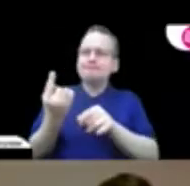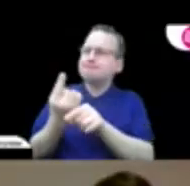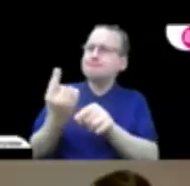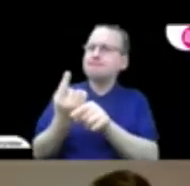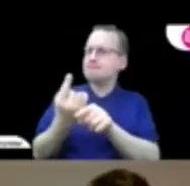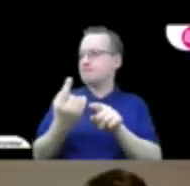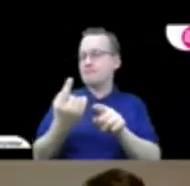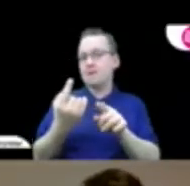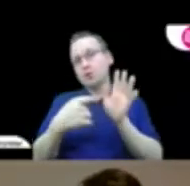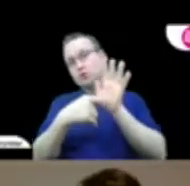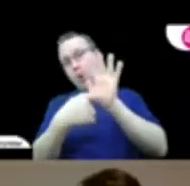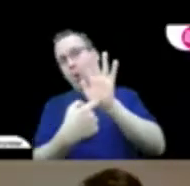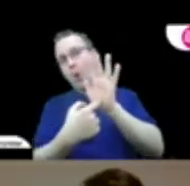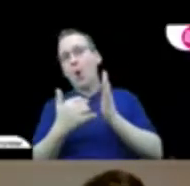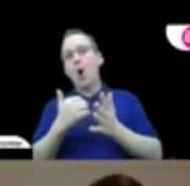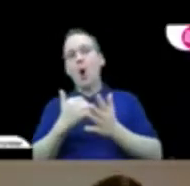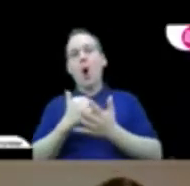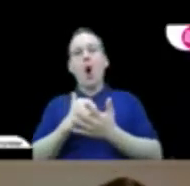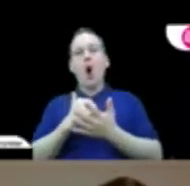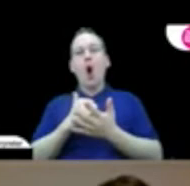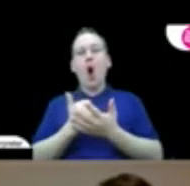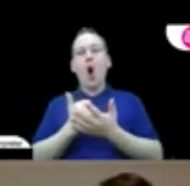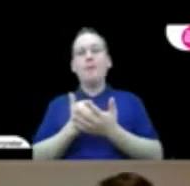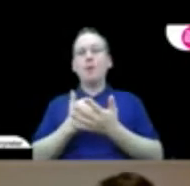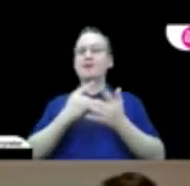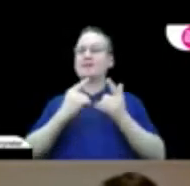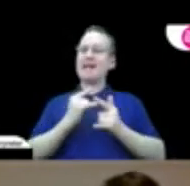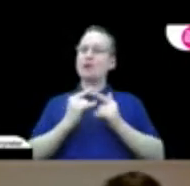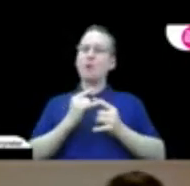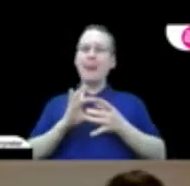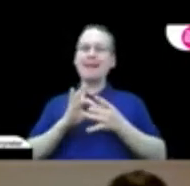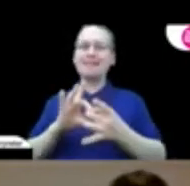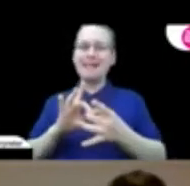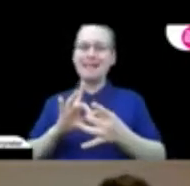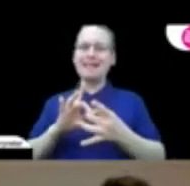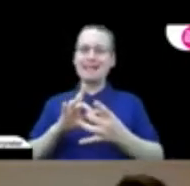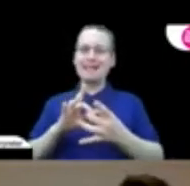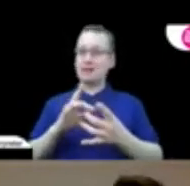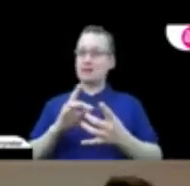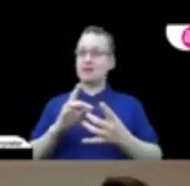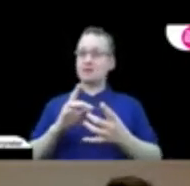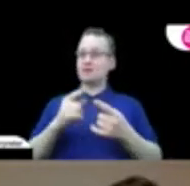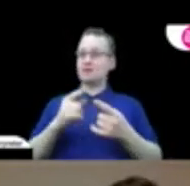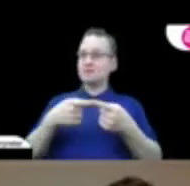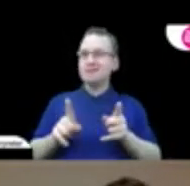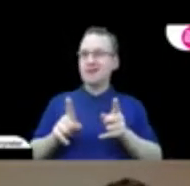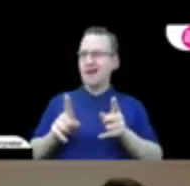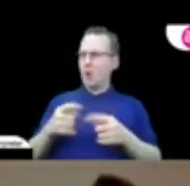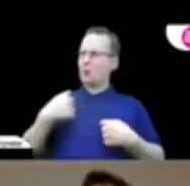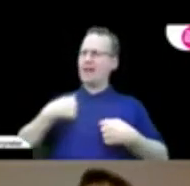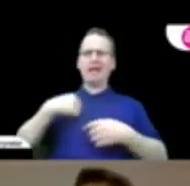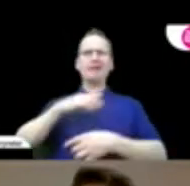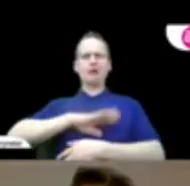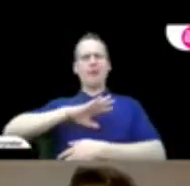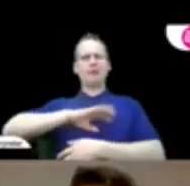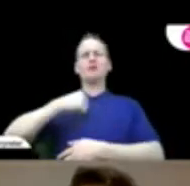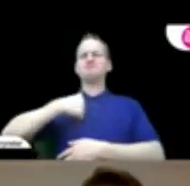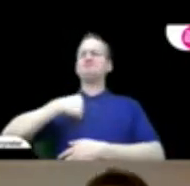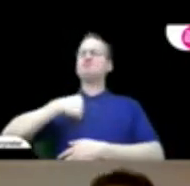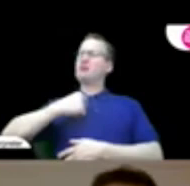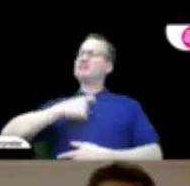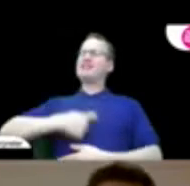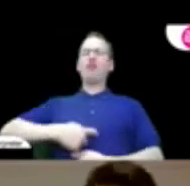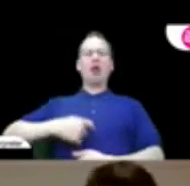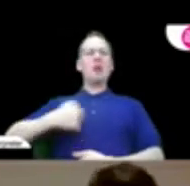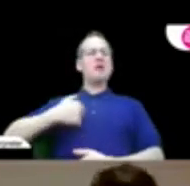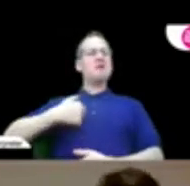at the issue of homosexuality and LGBT rights, we like to say to the world, look how tolerant we are, look how civilized we are,